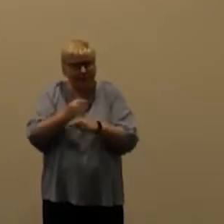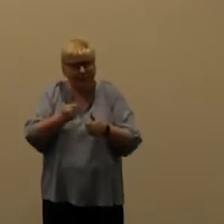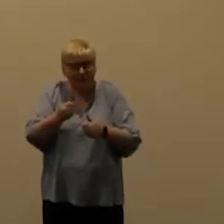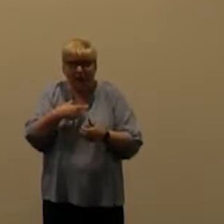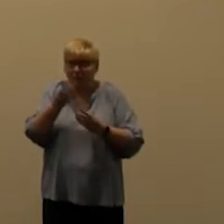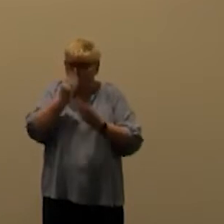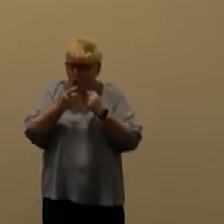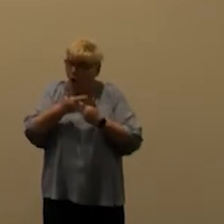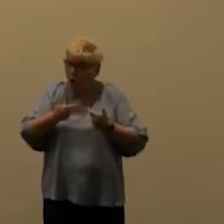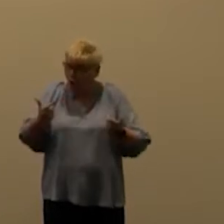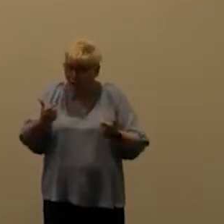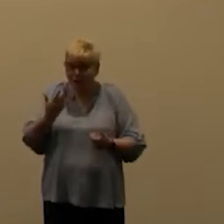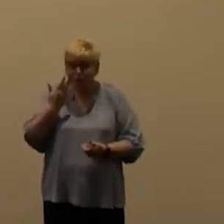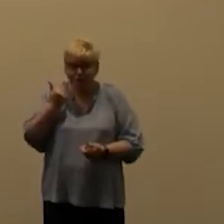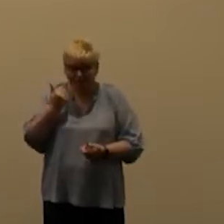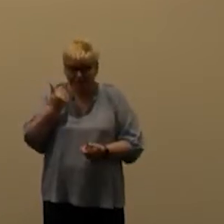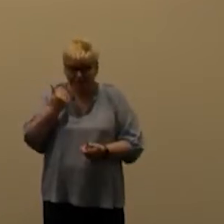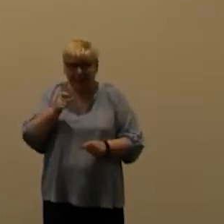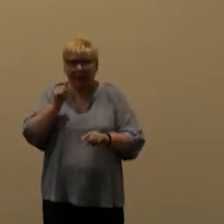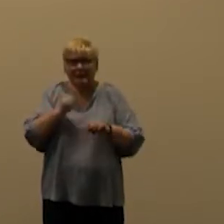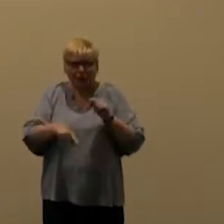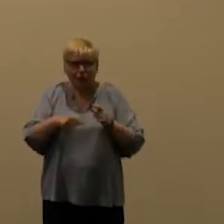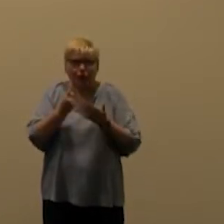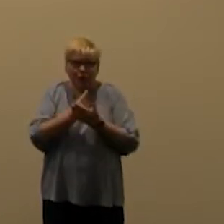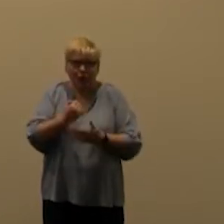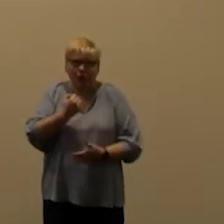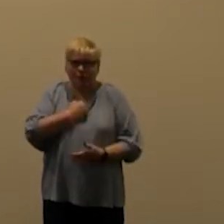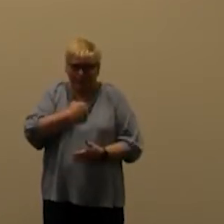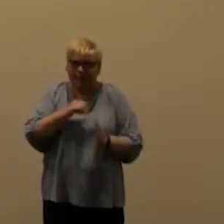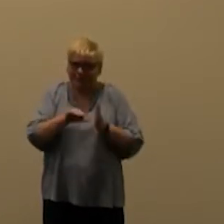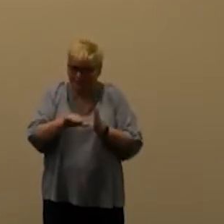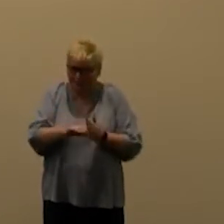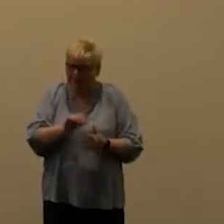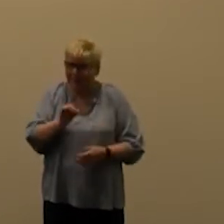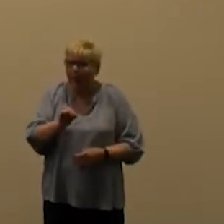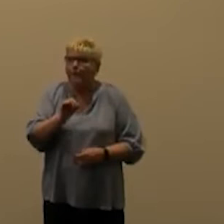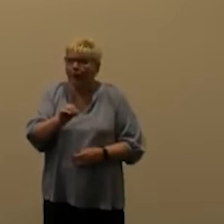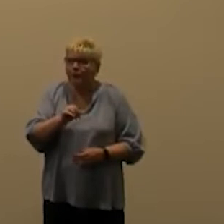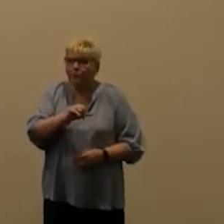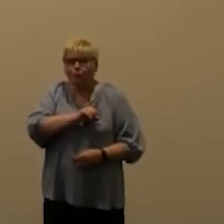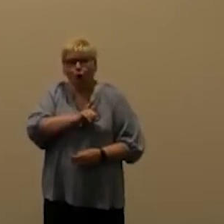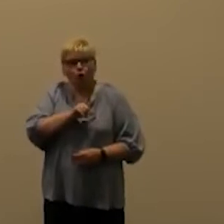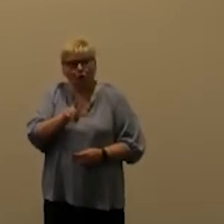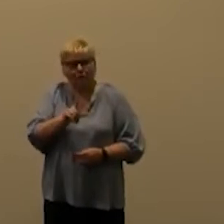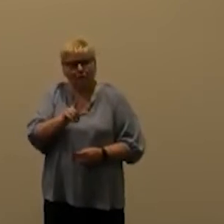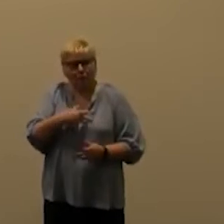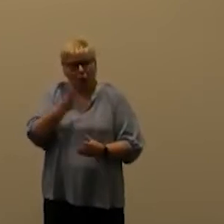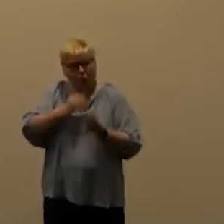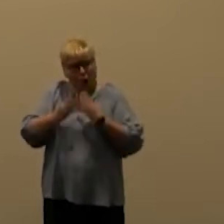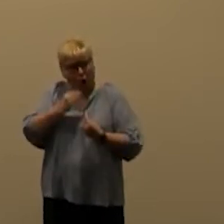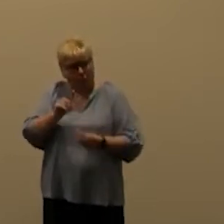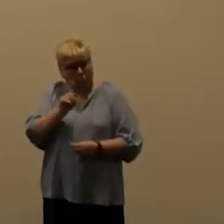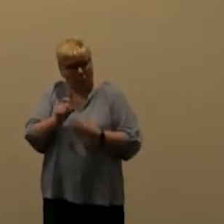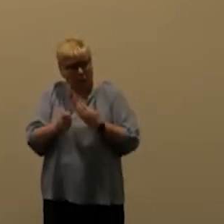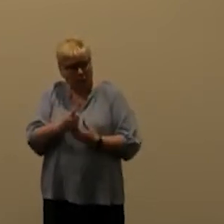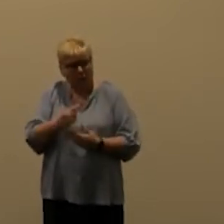learned a lot recently, mostly about my shortcomings, but I have found that as a consequence of learning about those things, I've